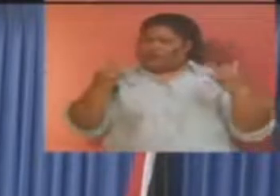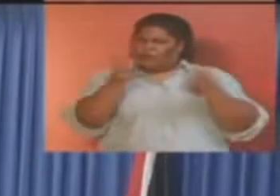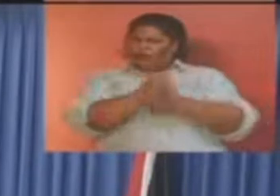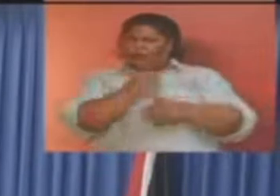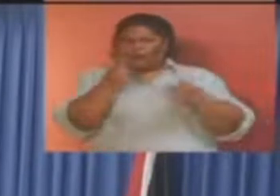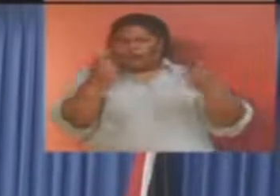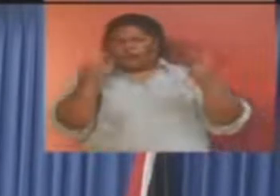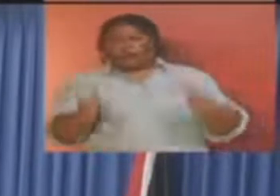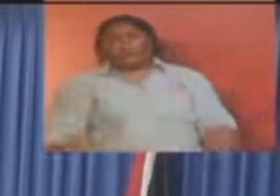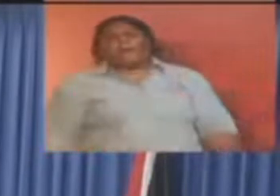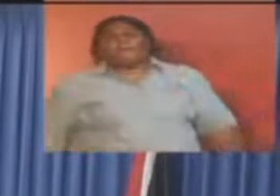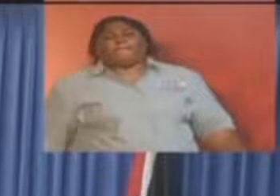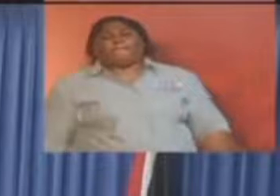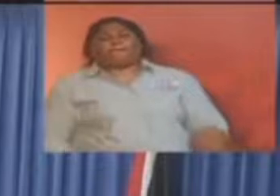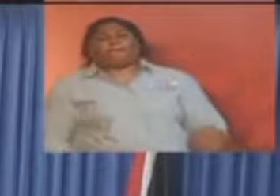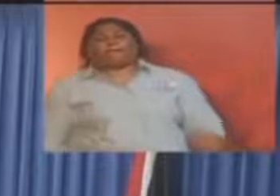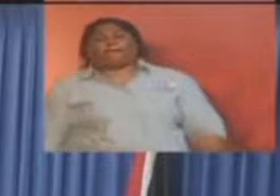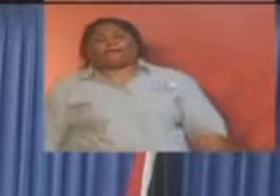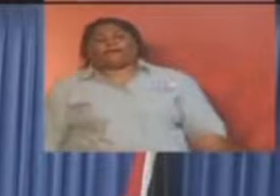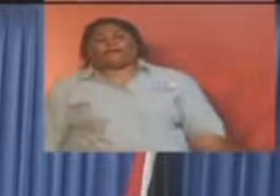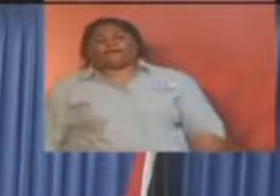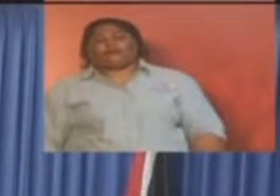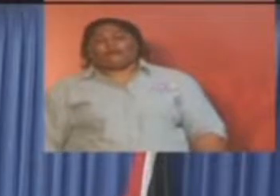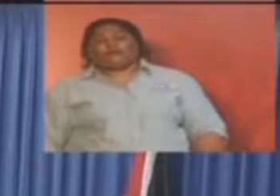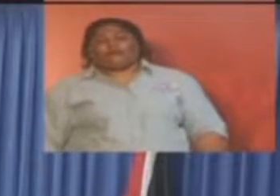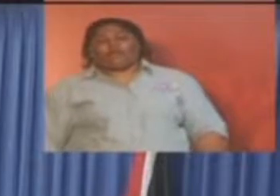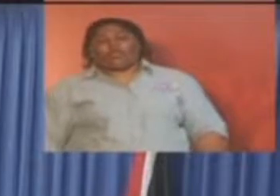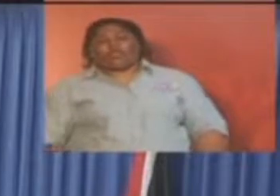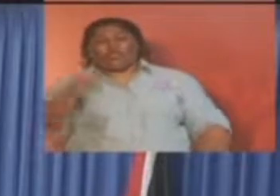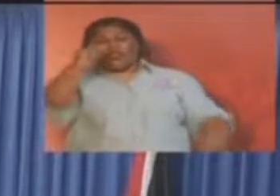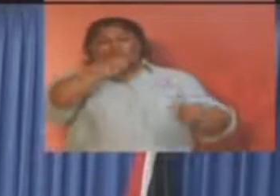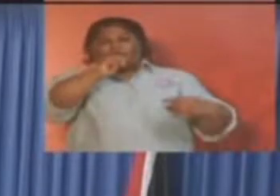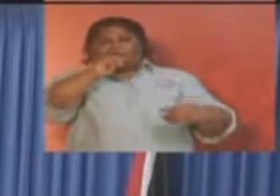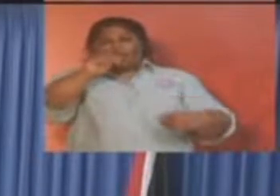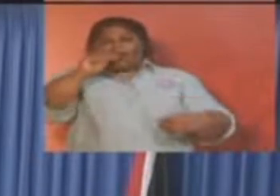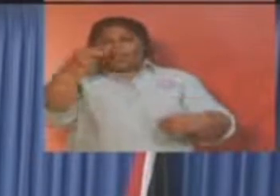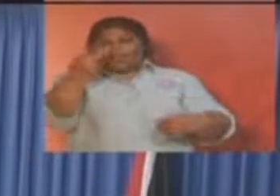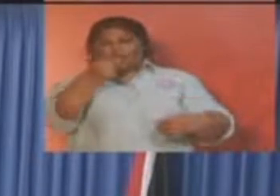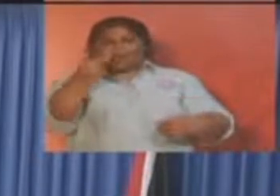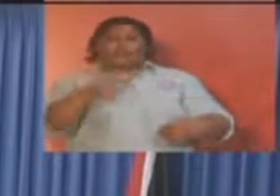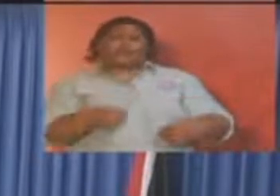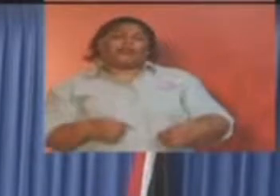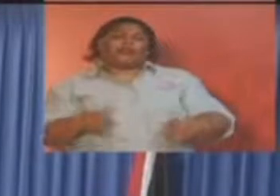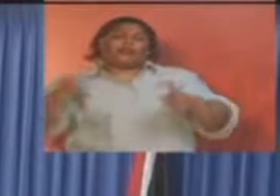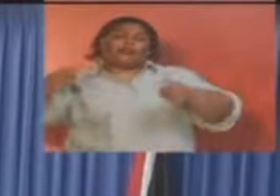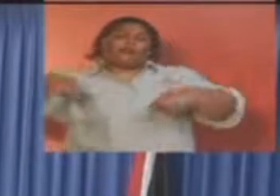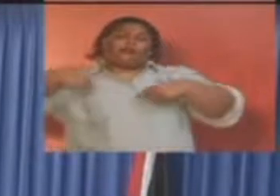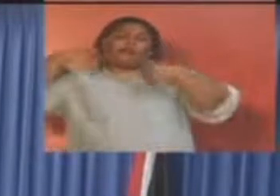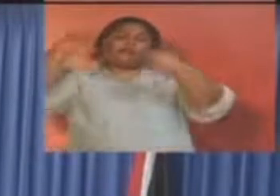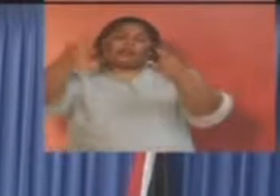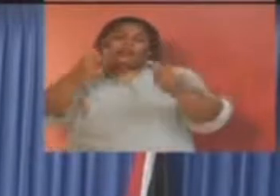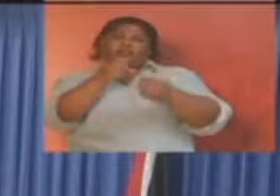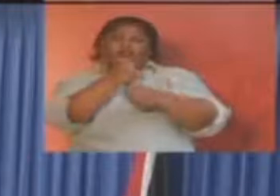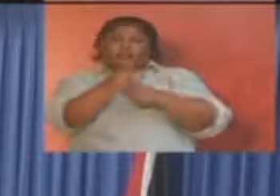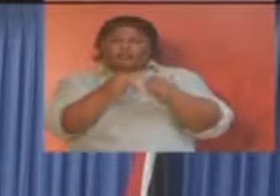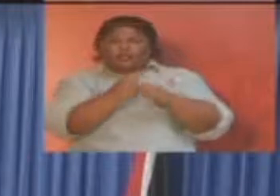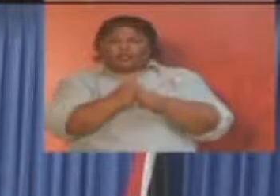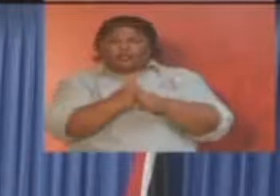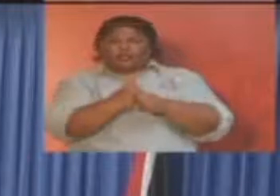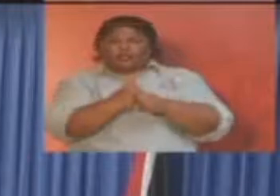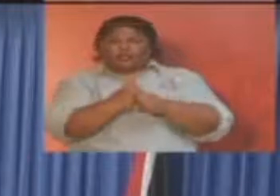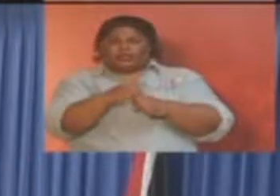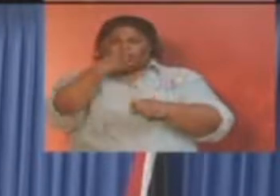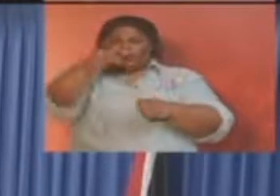opportunity. Mr. Renuka Singh at the Trinidad Guardian. Over the past year and months, you've stood on that